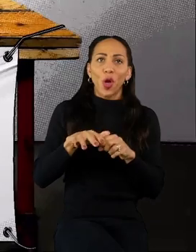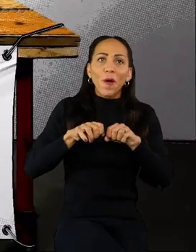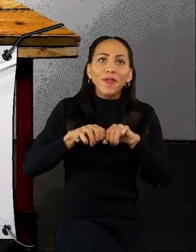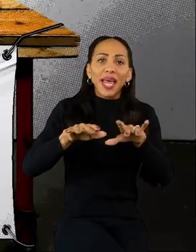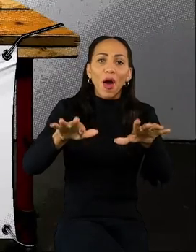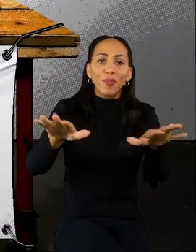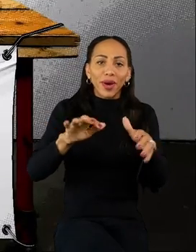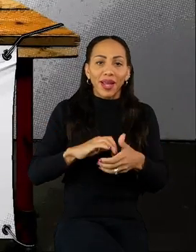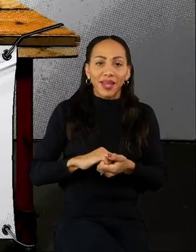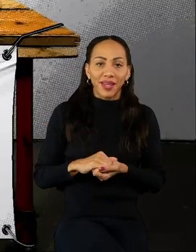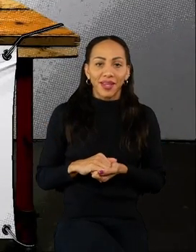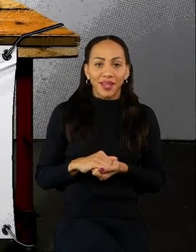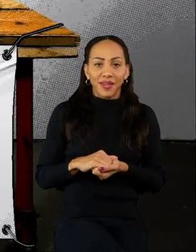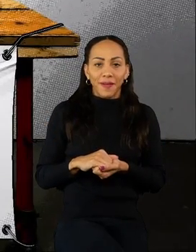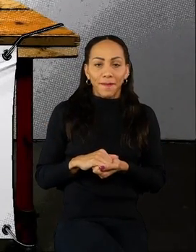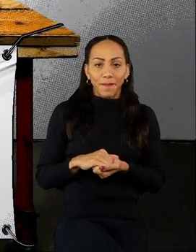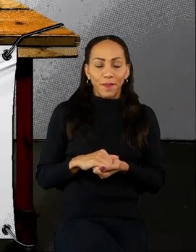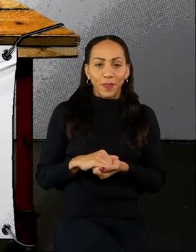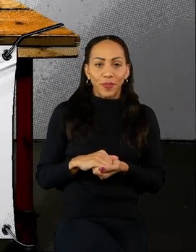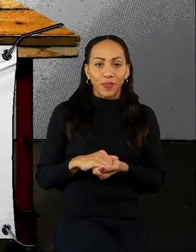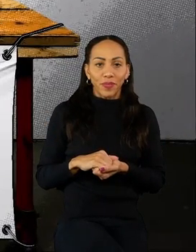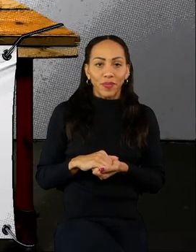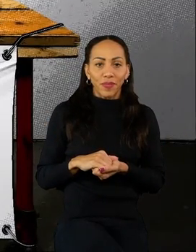COVID outbreak. Hence